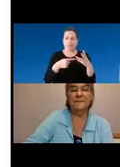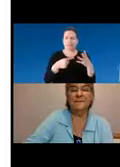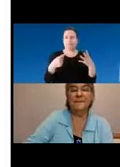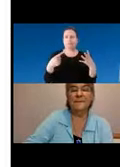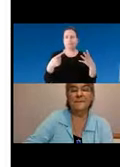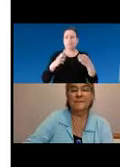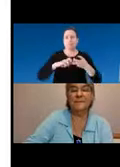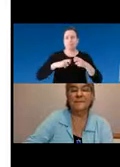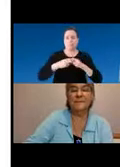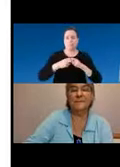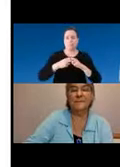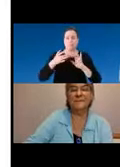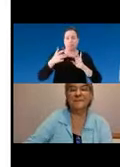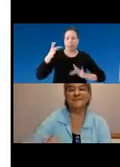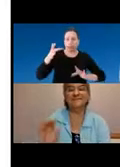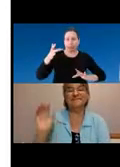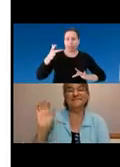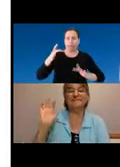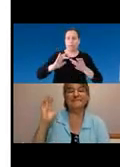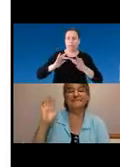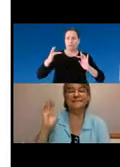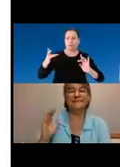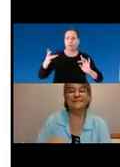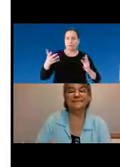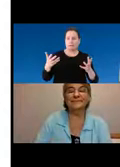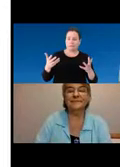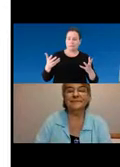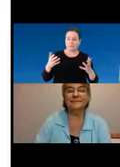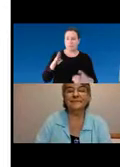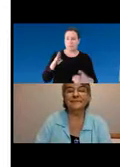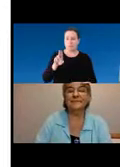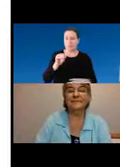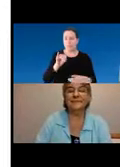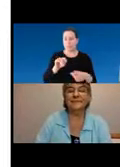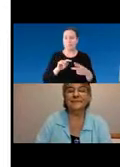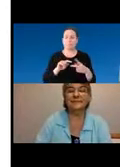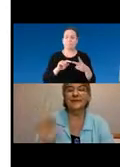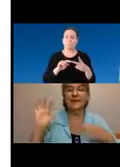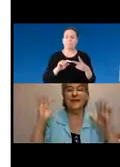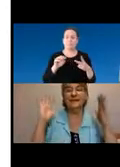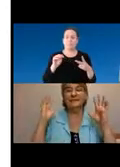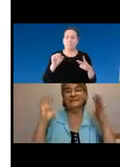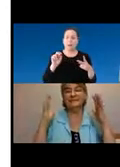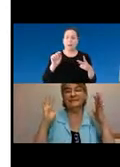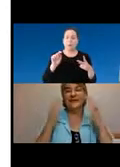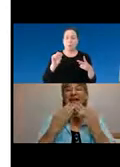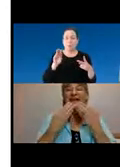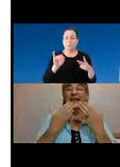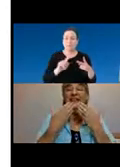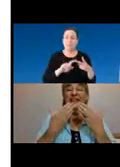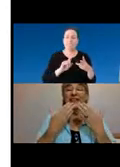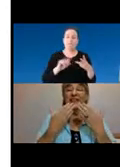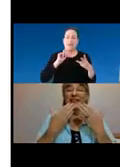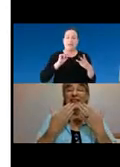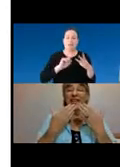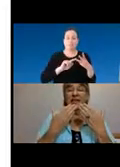internet. So we'll have Bumi, Mandombi, and Annette. Over to you, Sheena. 30 minutes.